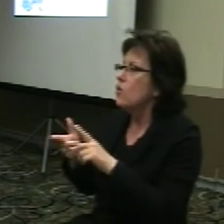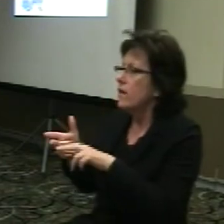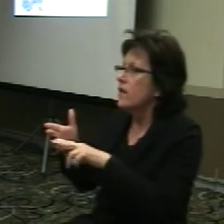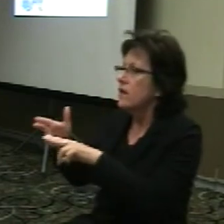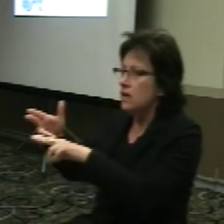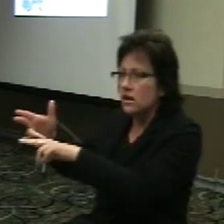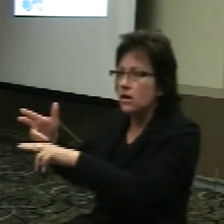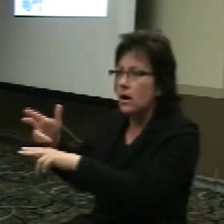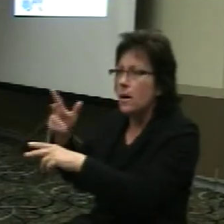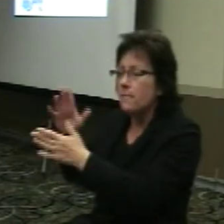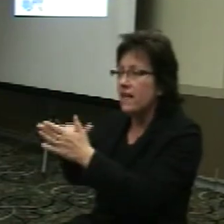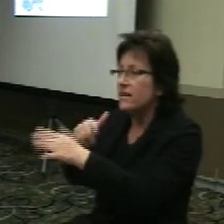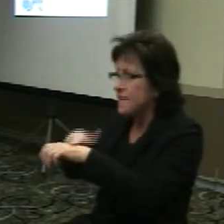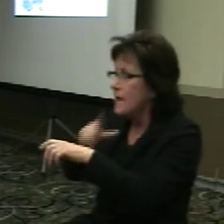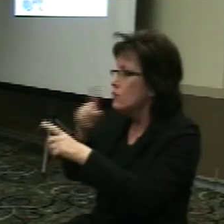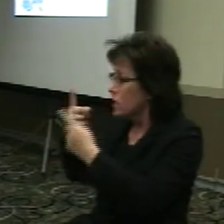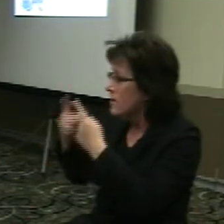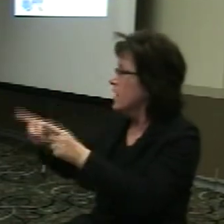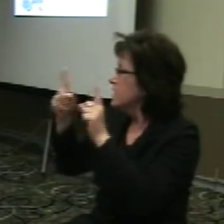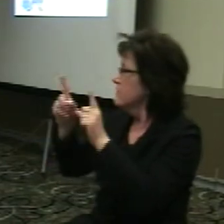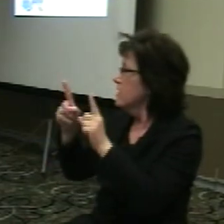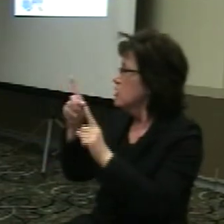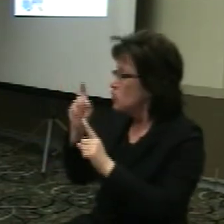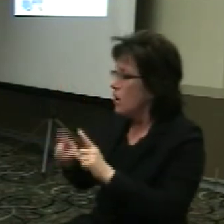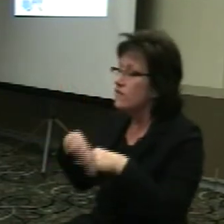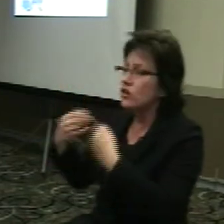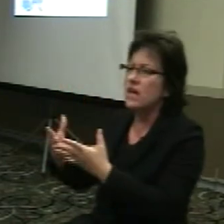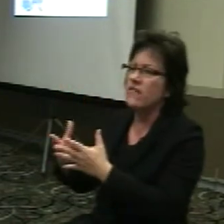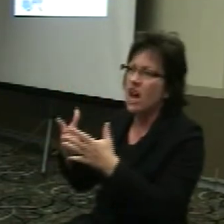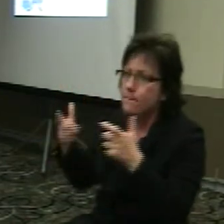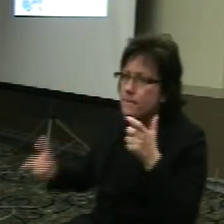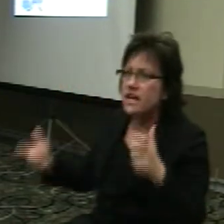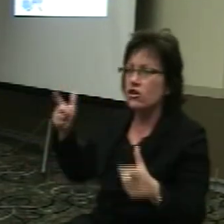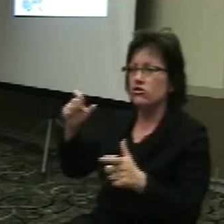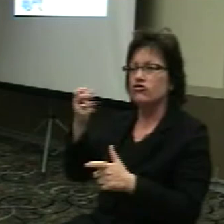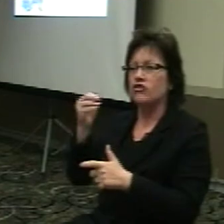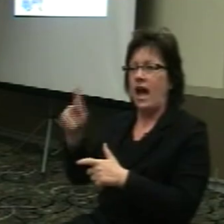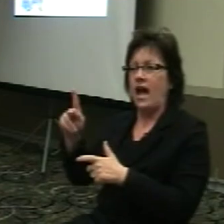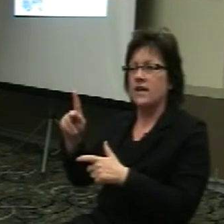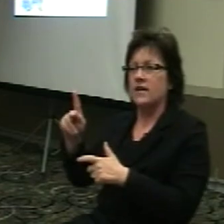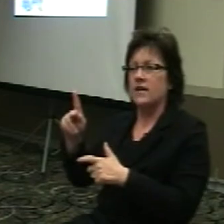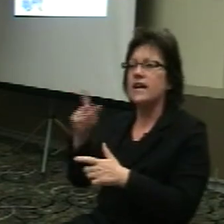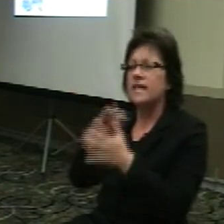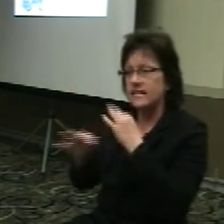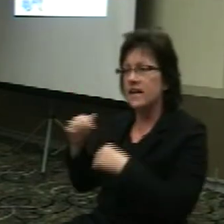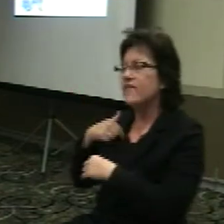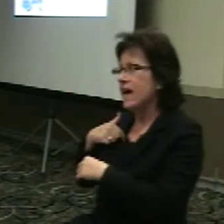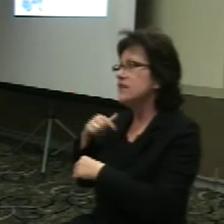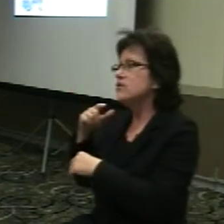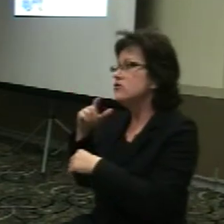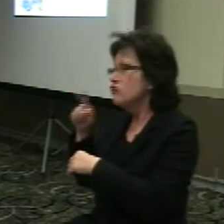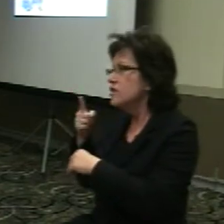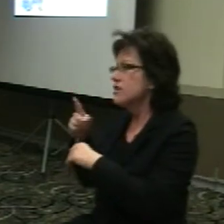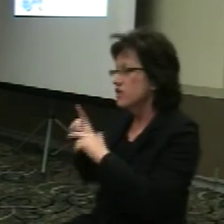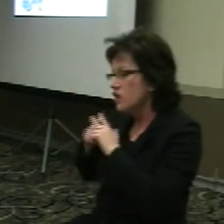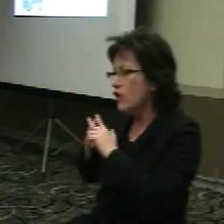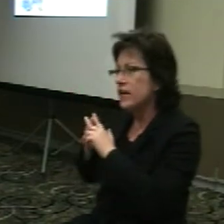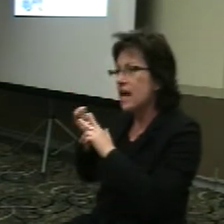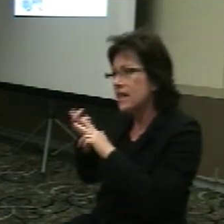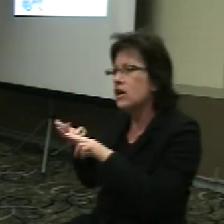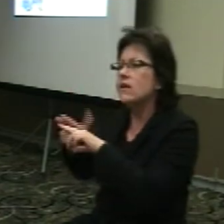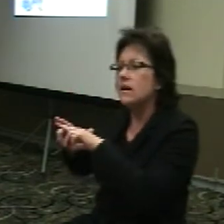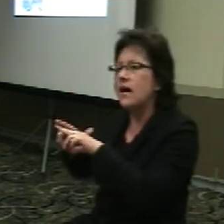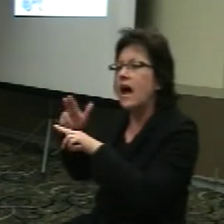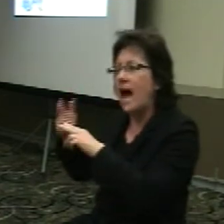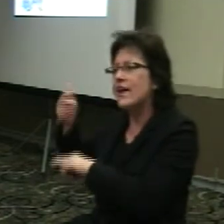it got effective, I was giving, I wasn't doing, but you'd have to give a far greater shock than if I just simply started with a little bit higher one to begin with. So when